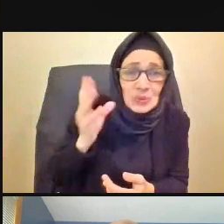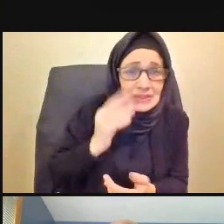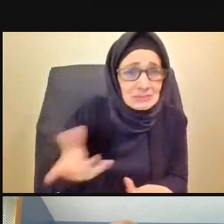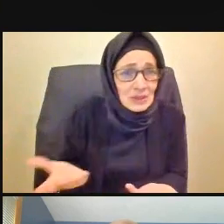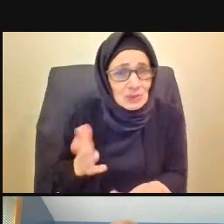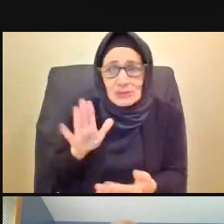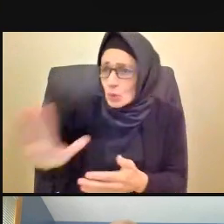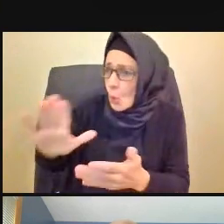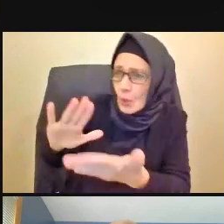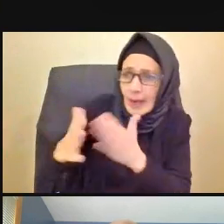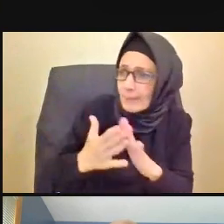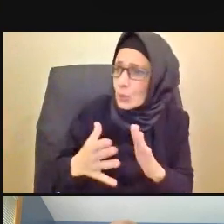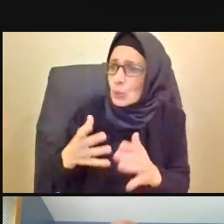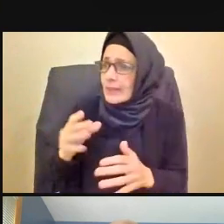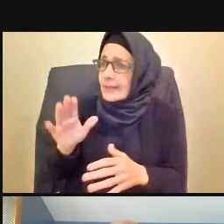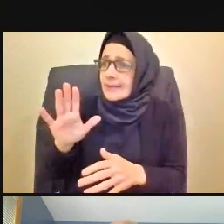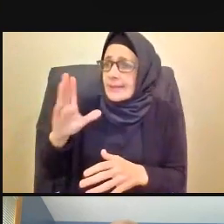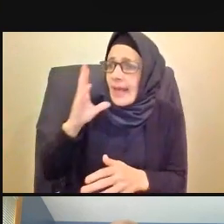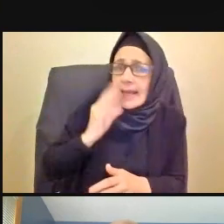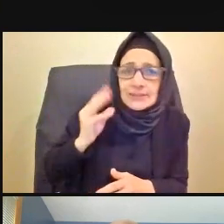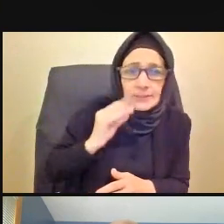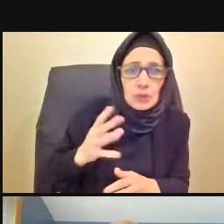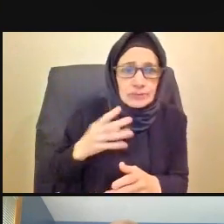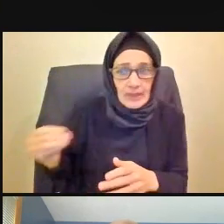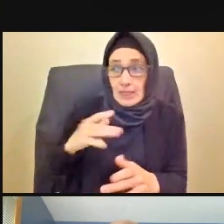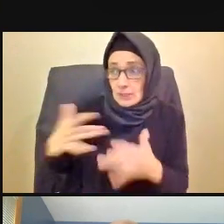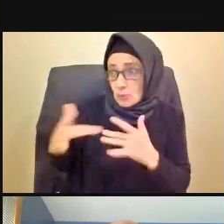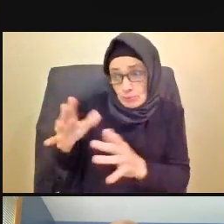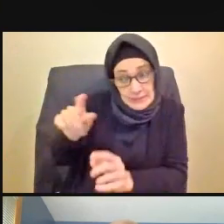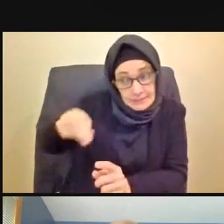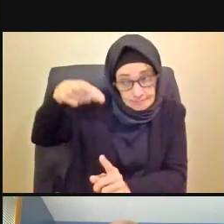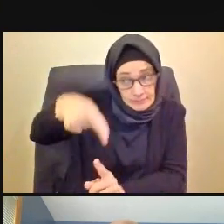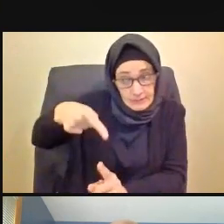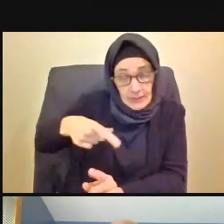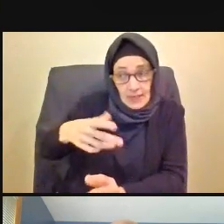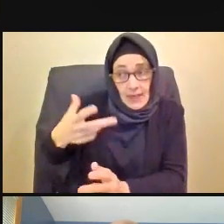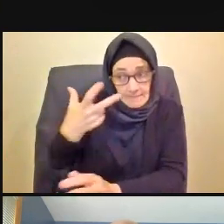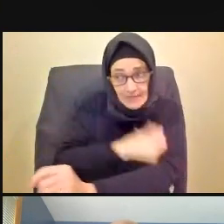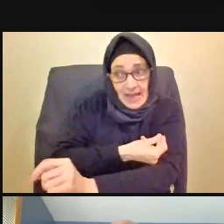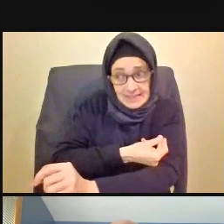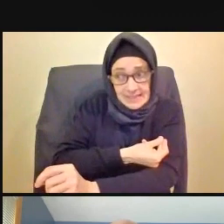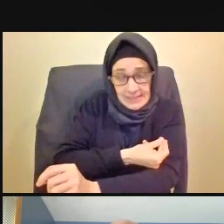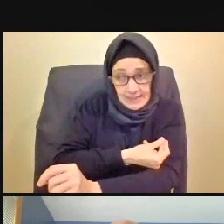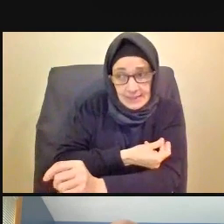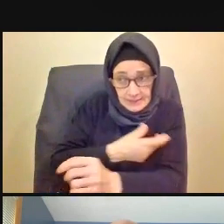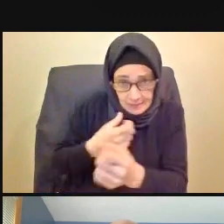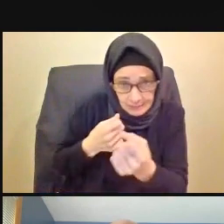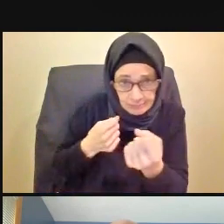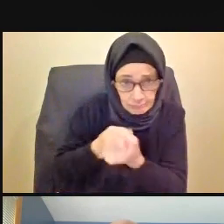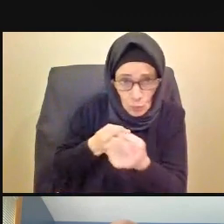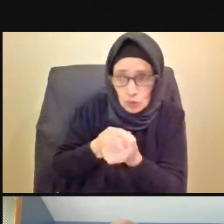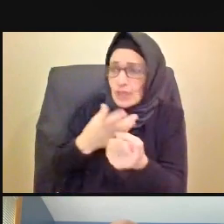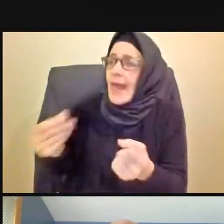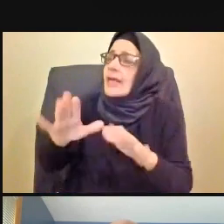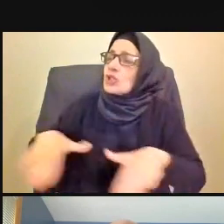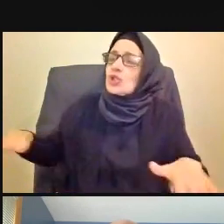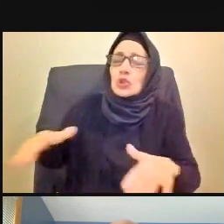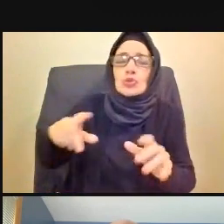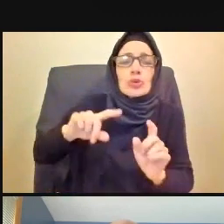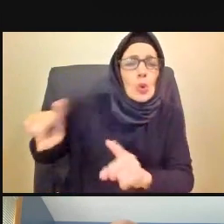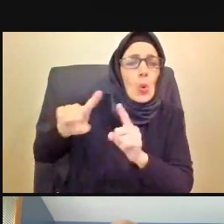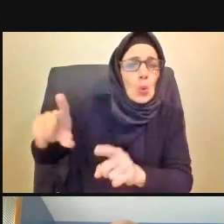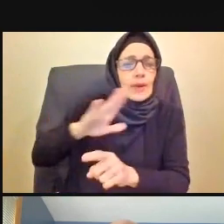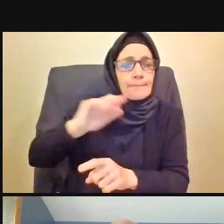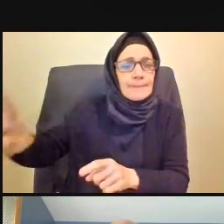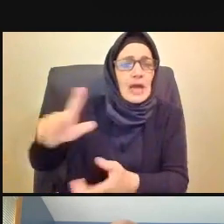community's experience and concerns about, and specifically about vaccine promotion, but also with children going back to school? And how has that work been going on